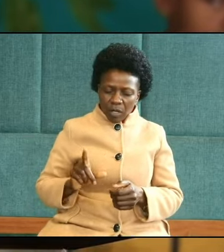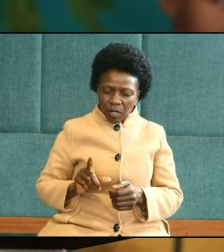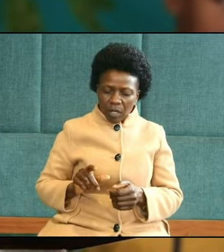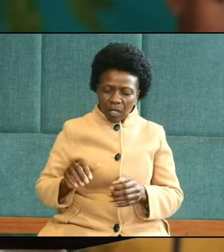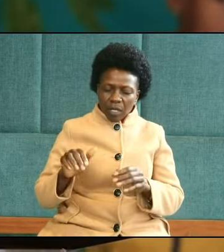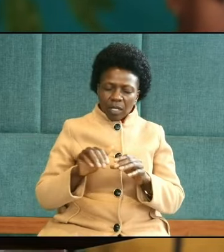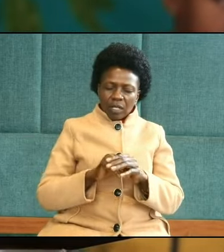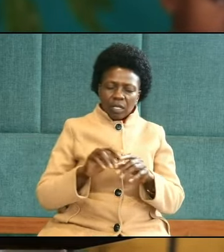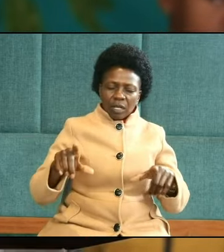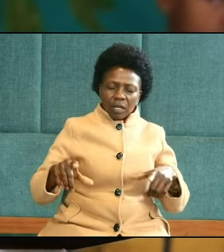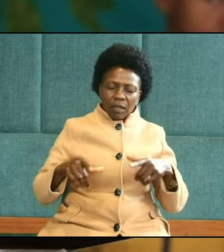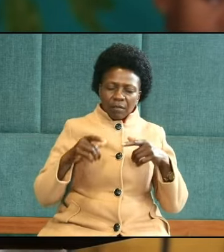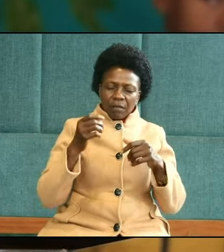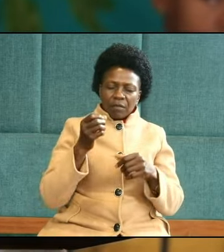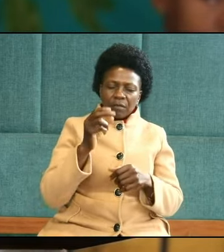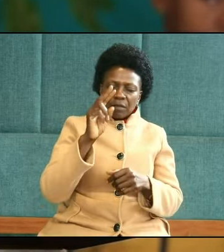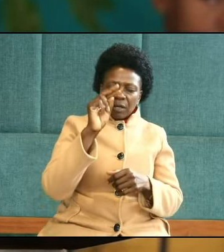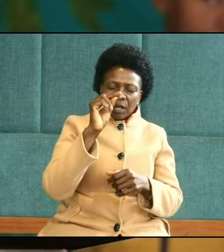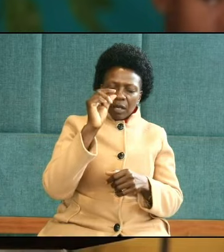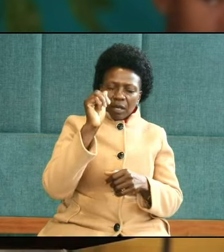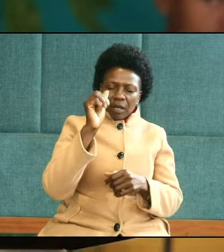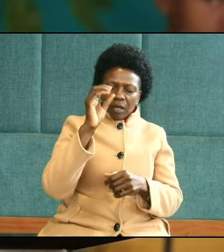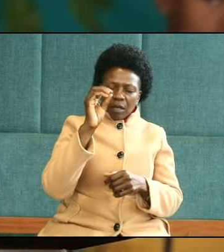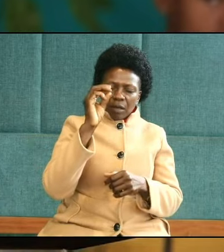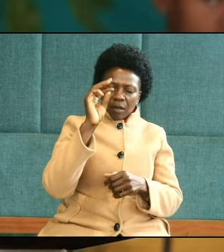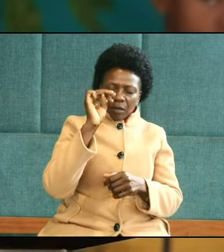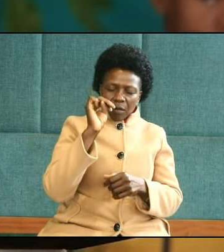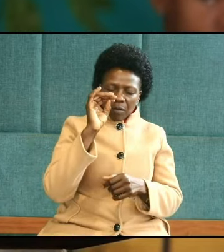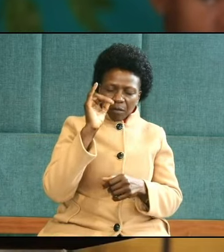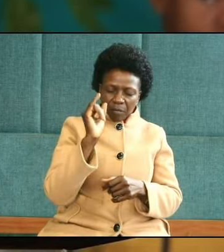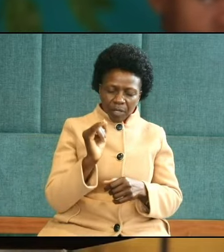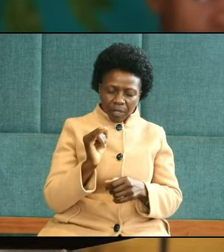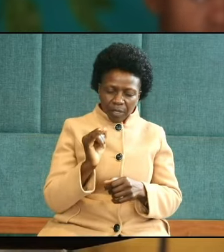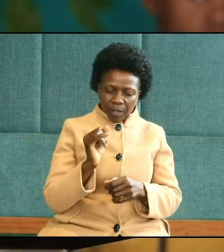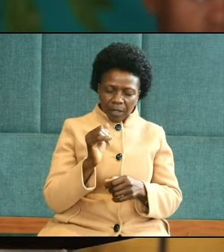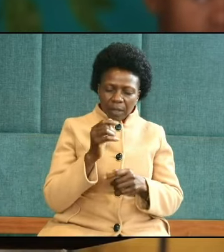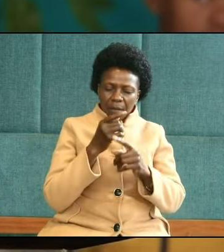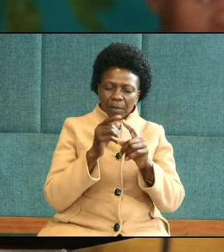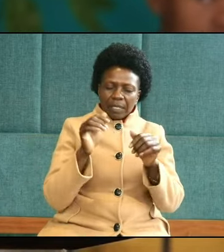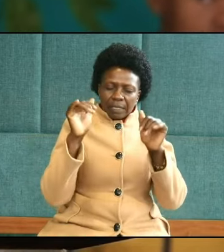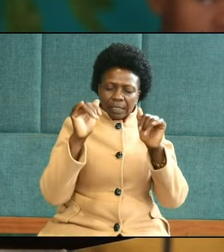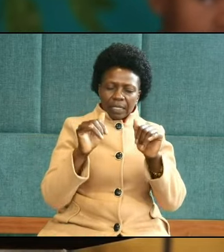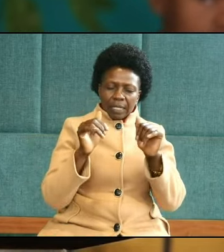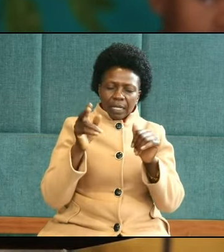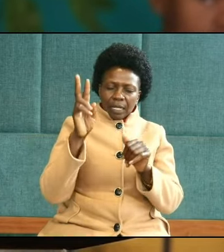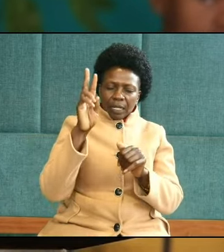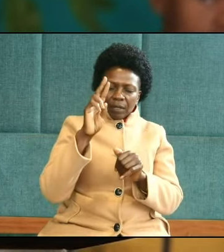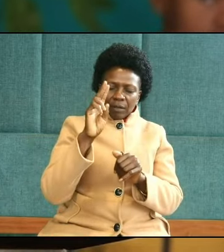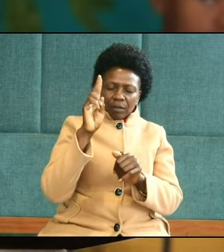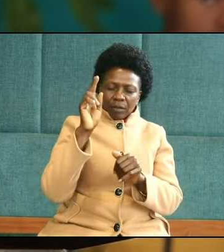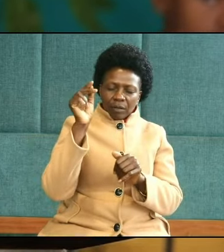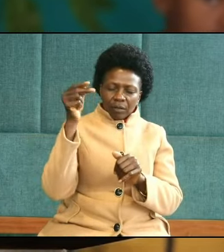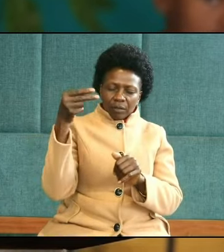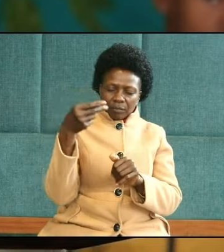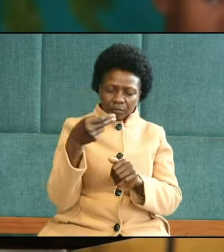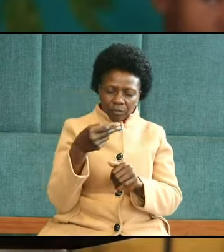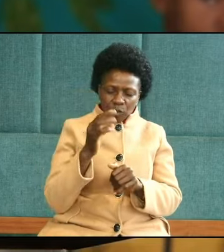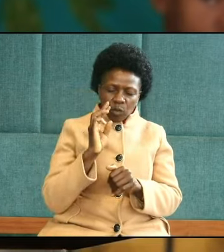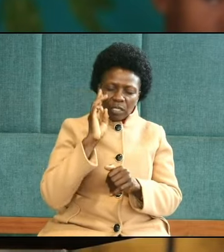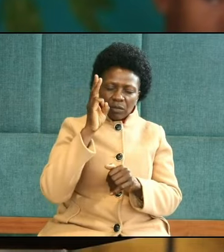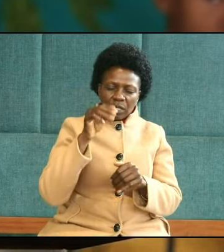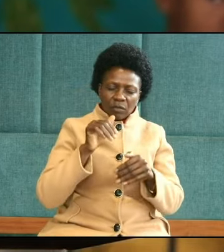Naomi wrongly accused you, Ruth was still willing to follow this wonderful God